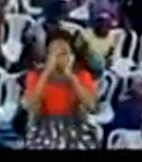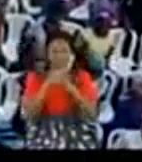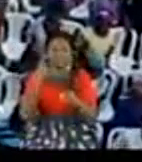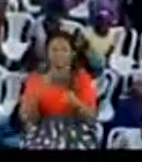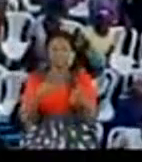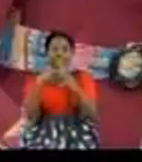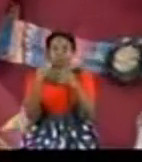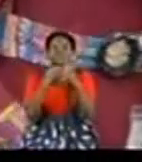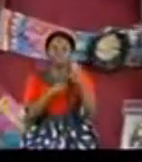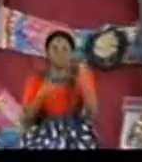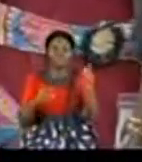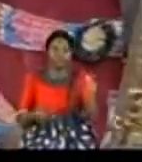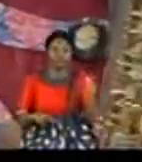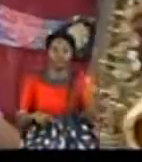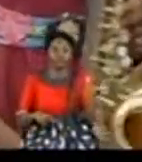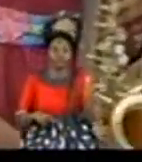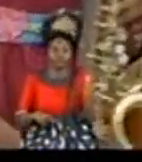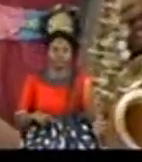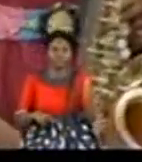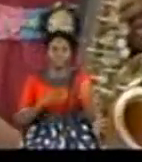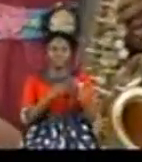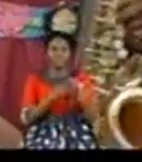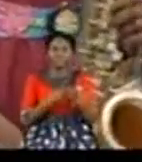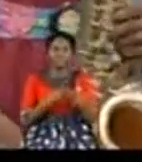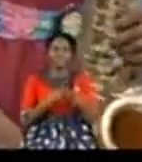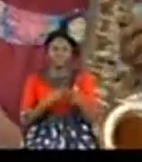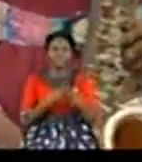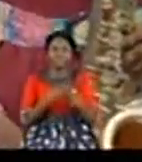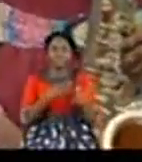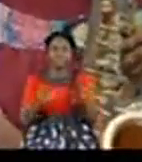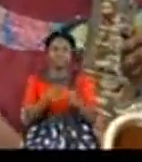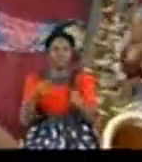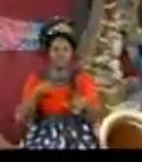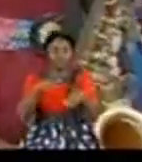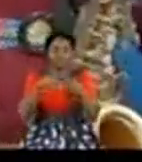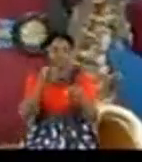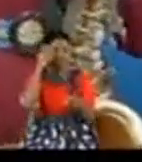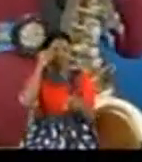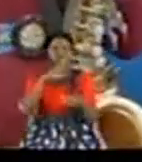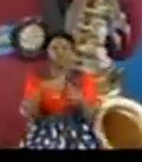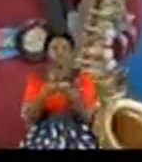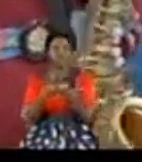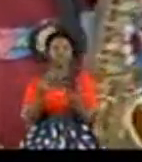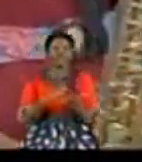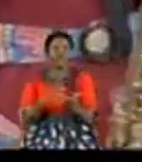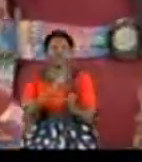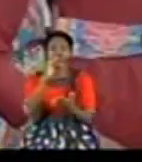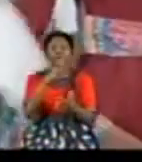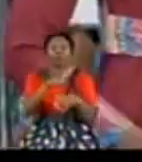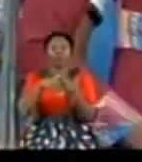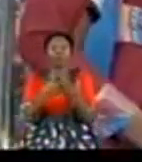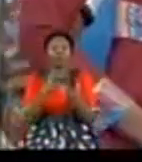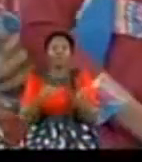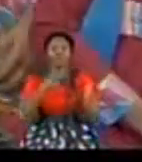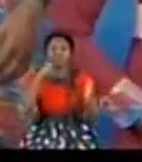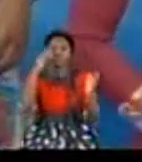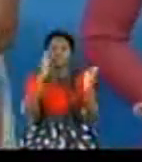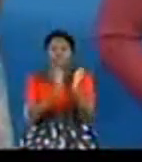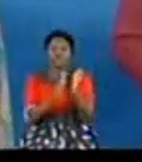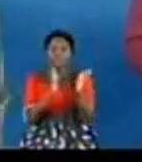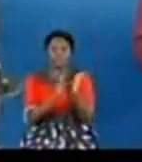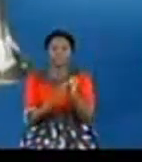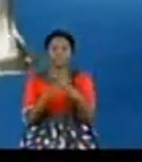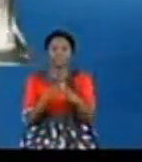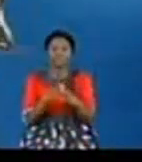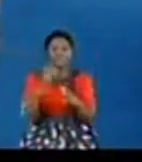feet as we give him all the glory as we give him all the thanks give him all the praise he's the Alpha and